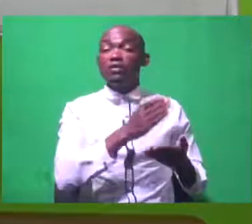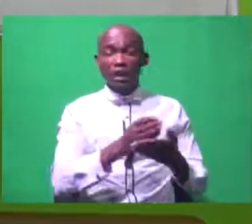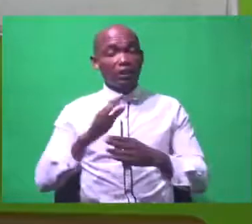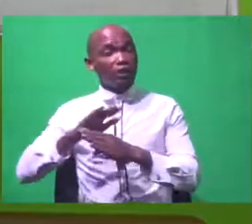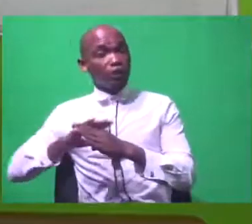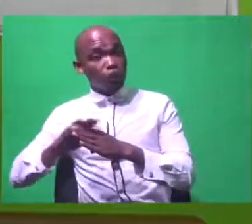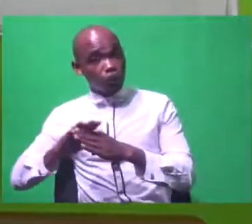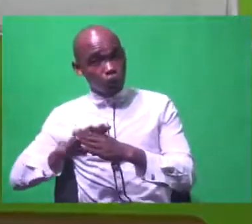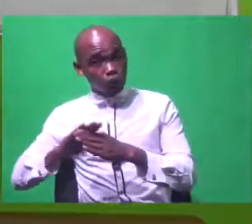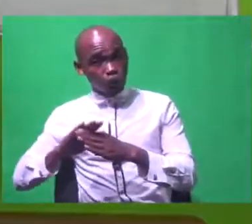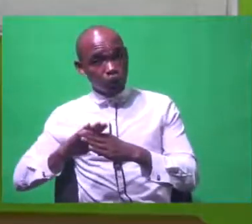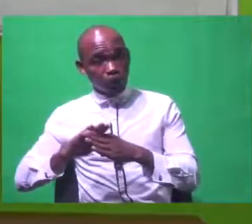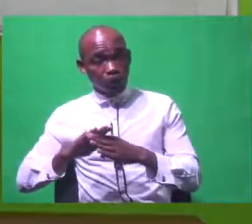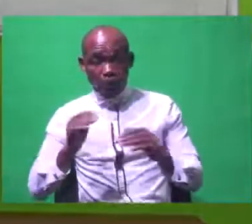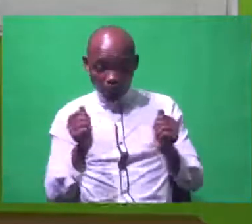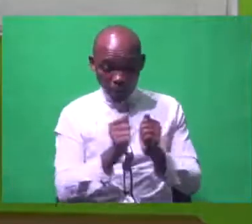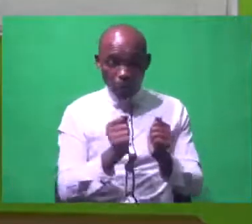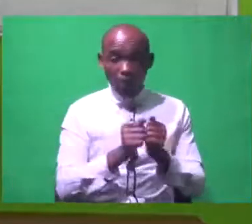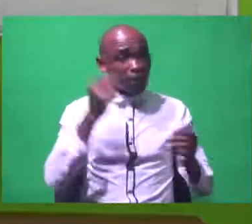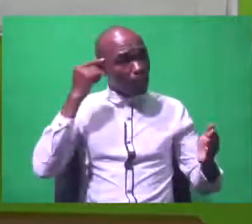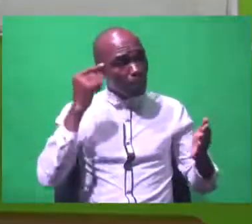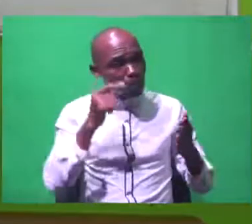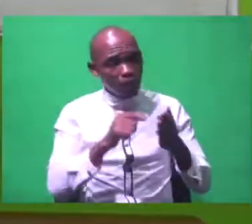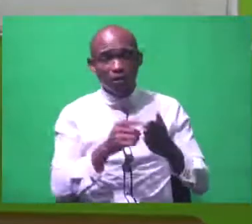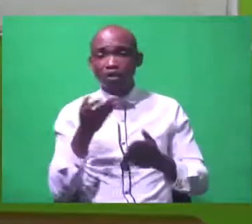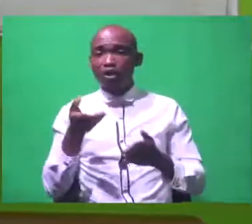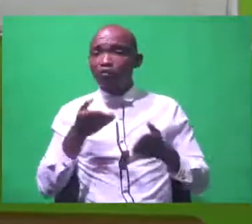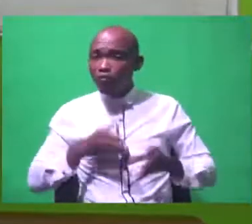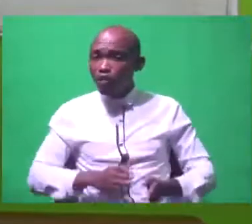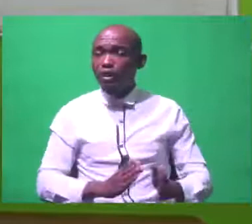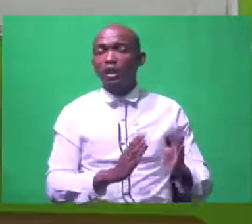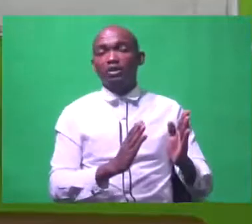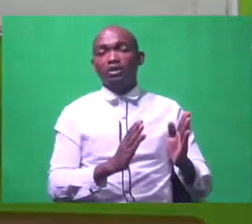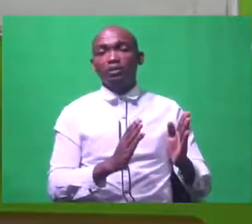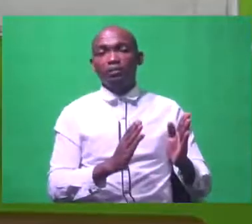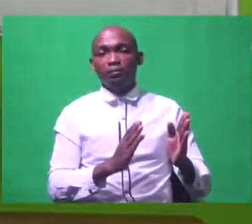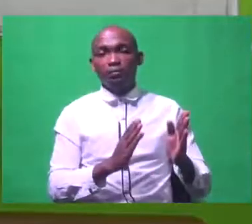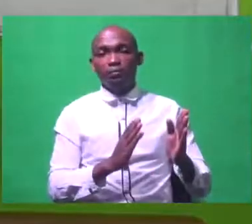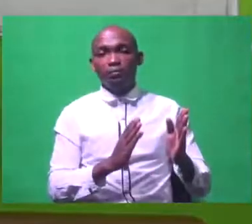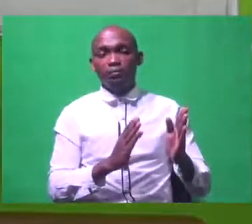use the major means of production.